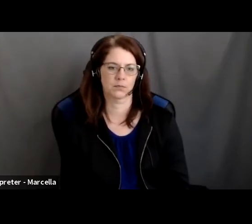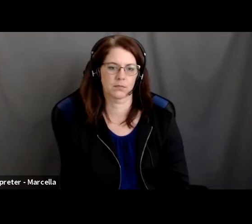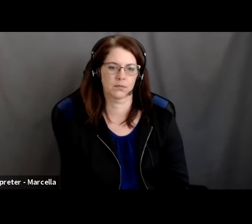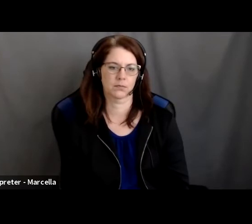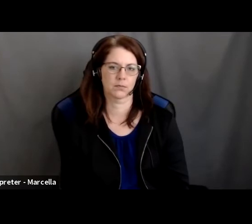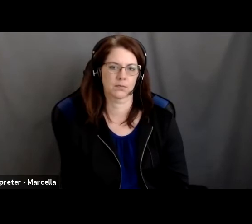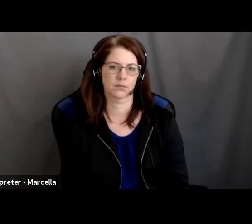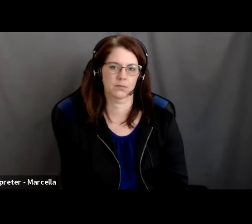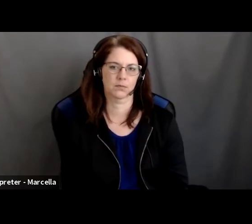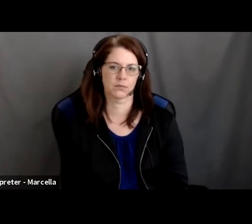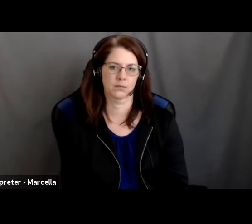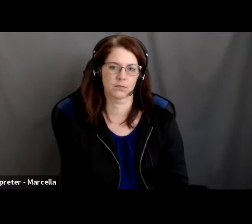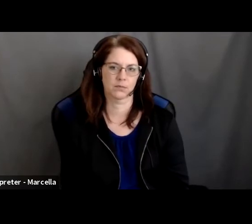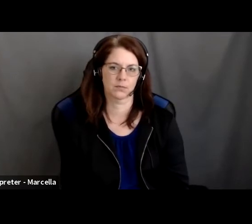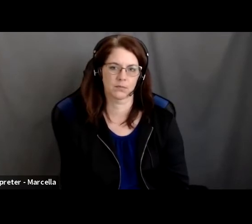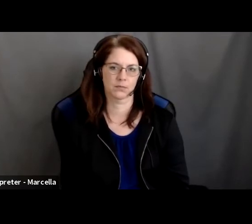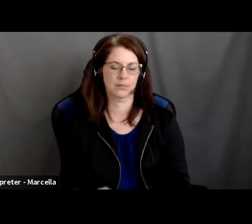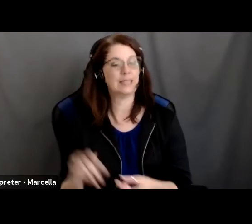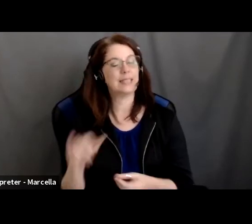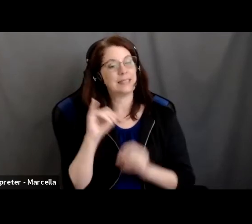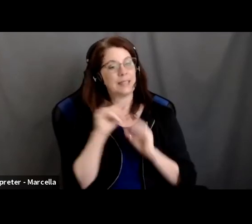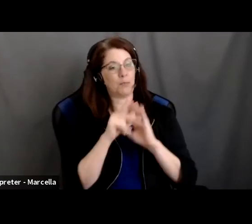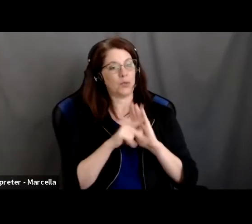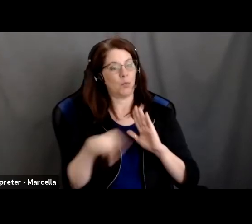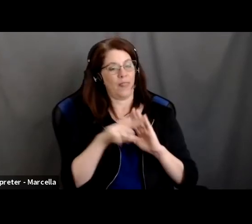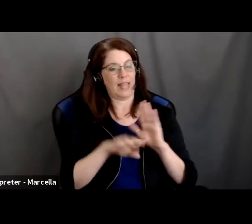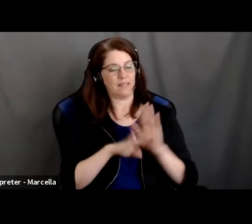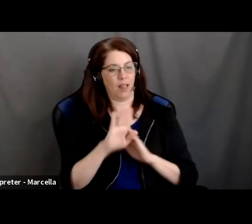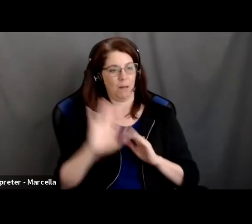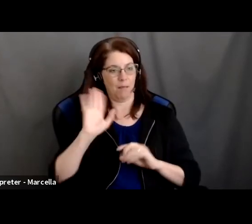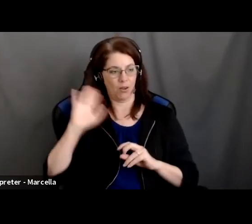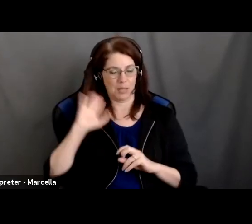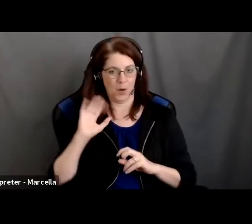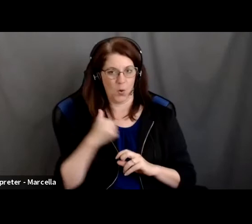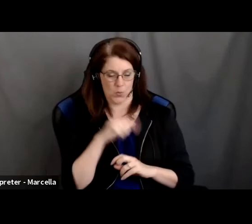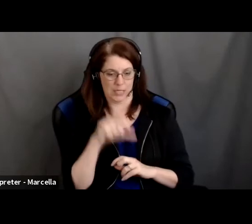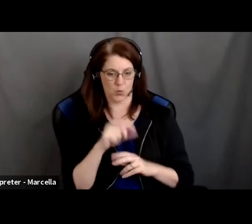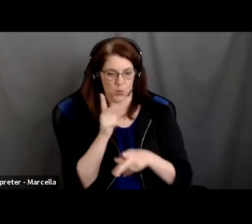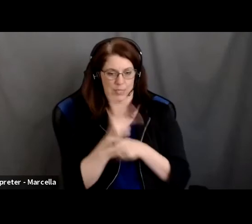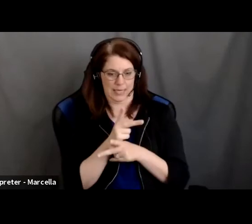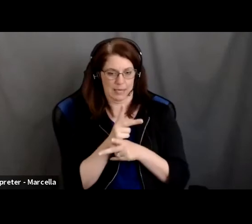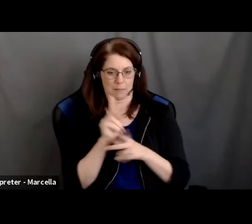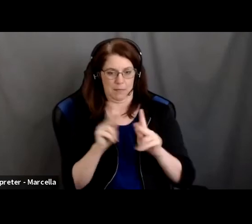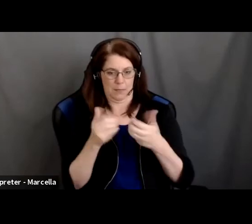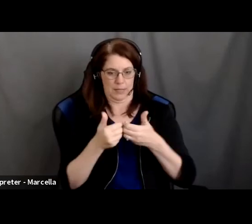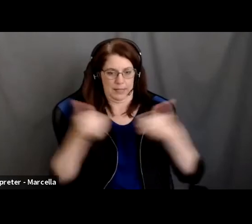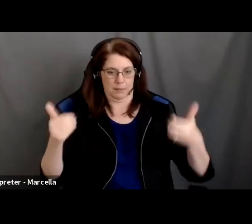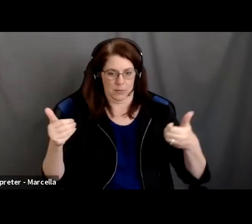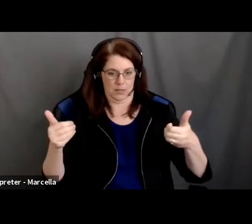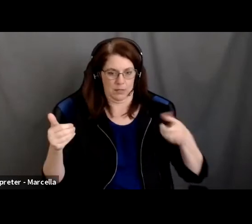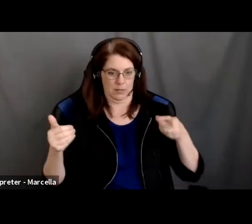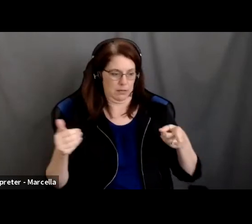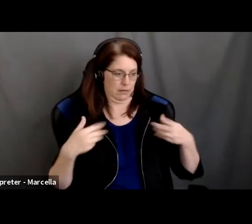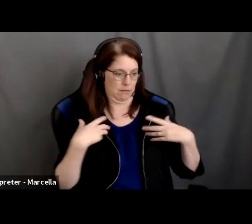It's the same principle that they developed back in those days, that we needed to keep people separated away from each